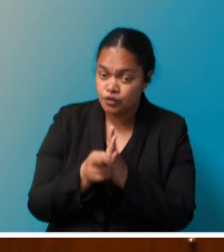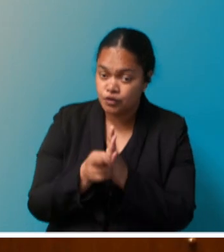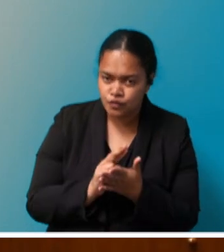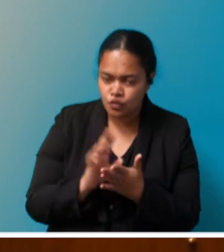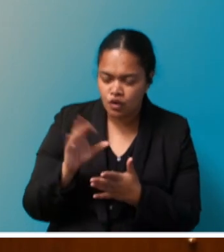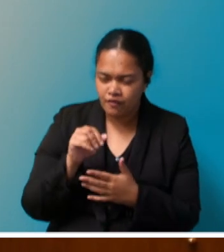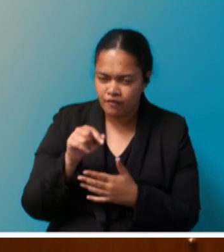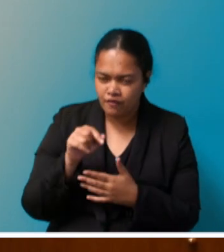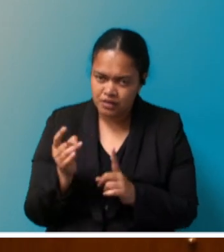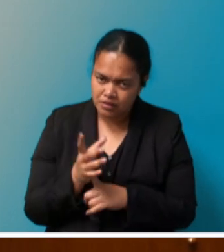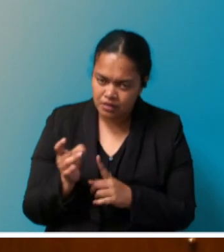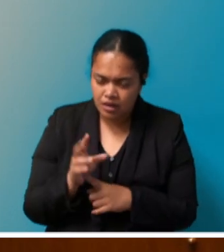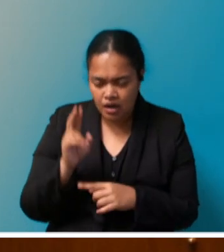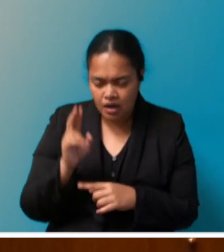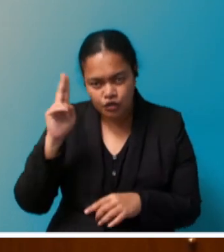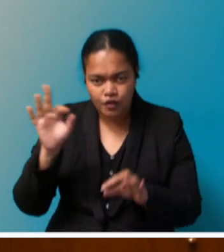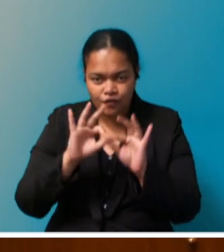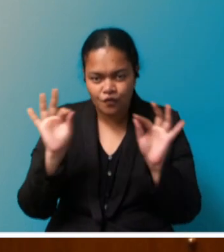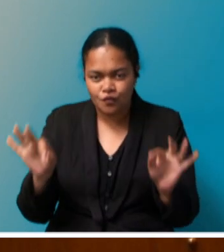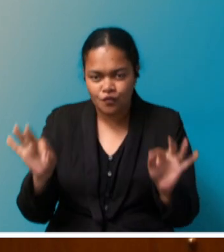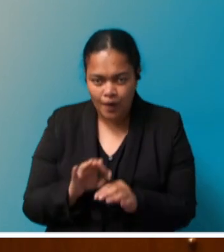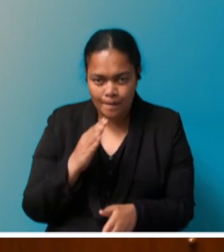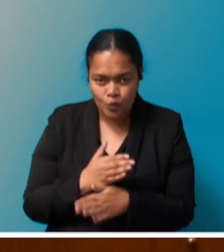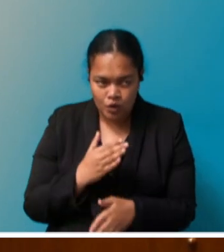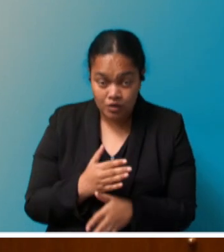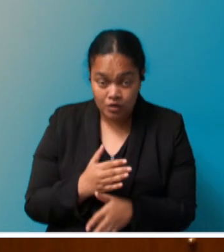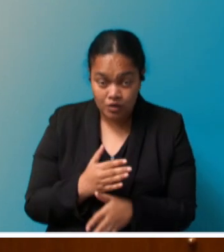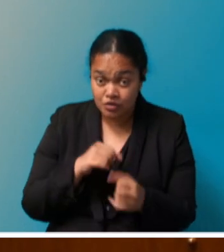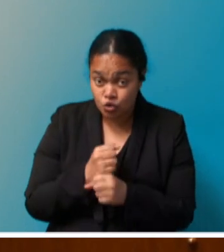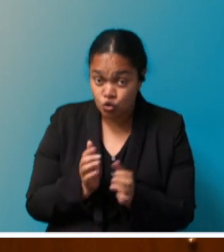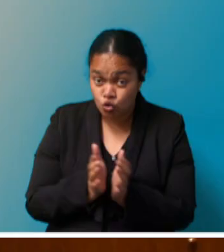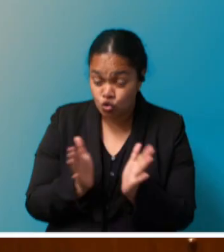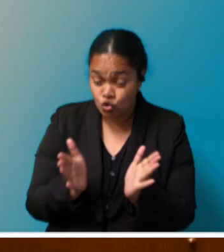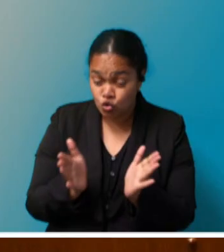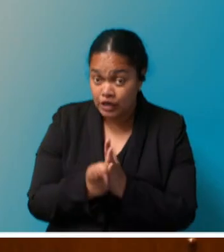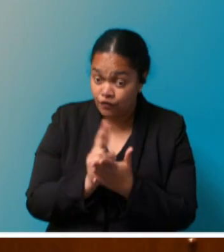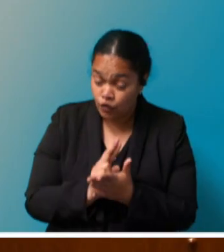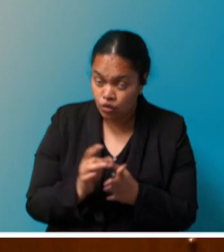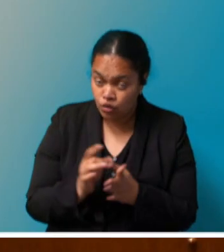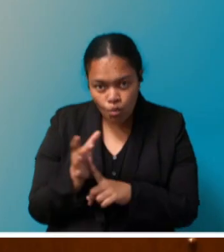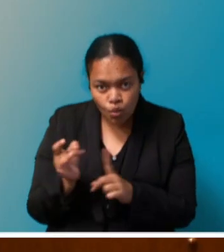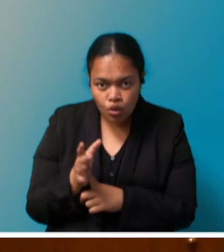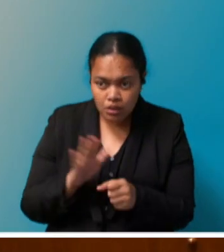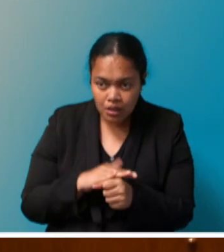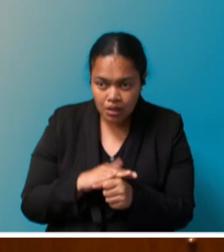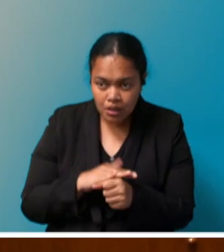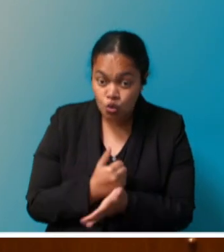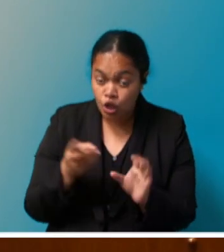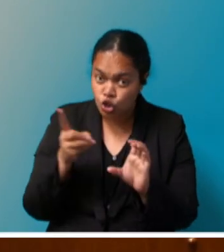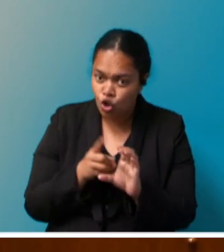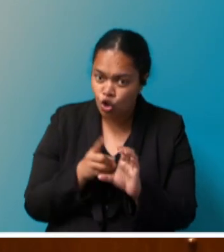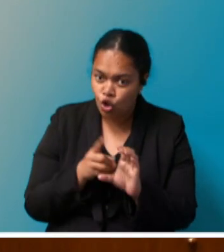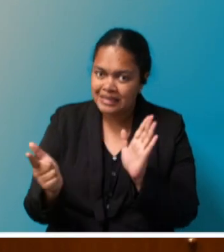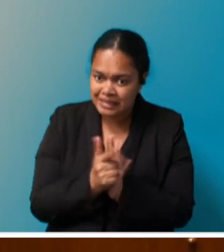critical national framework. The Solicitor General's review is critical to ensure that the document is legally